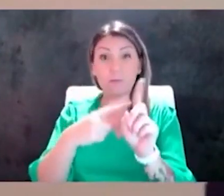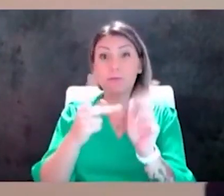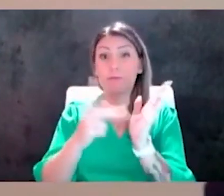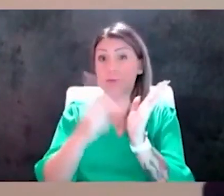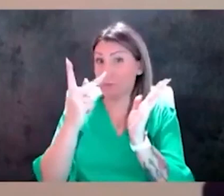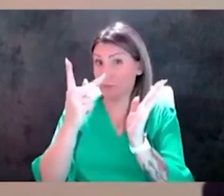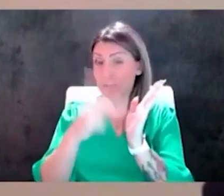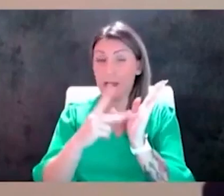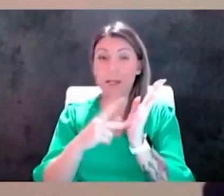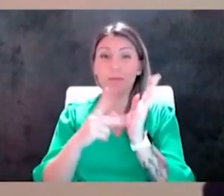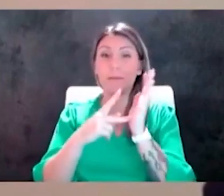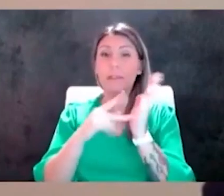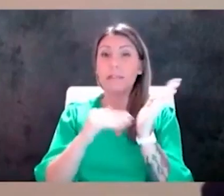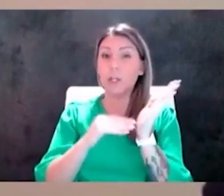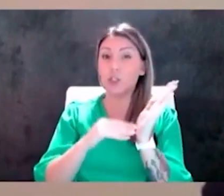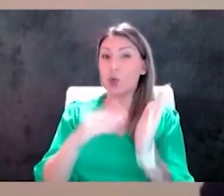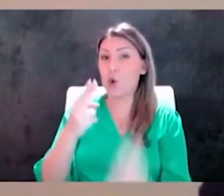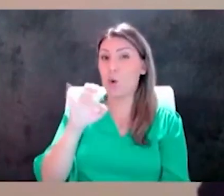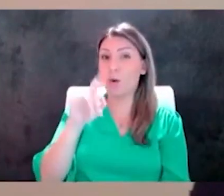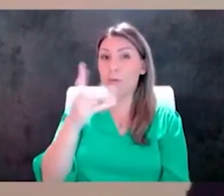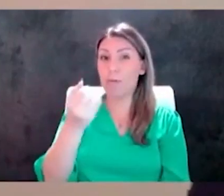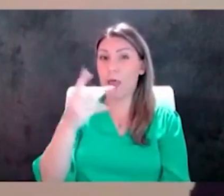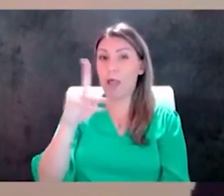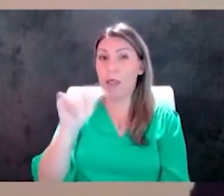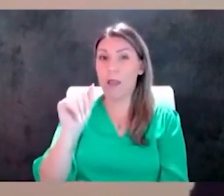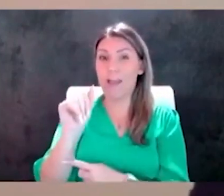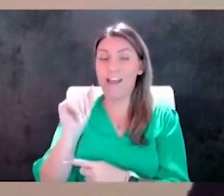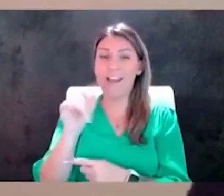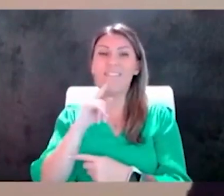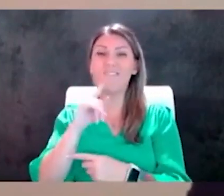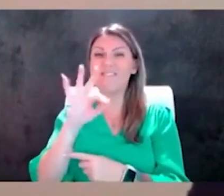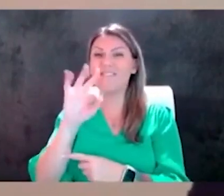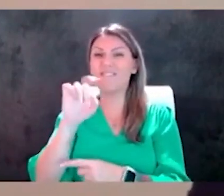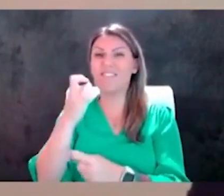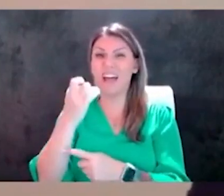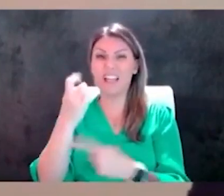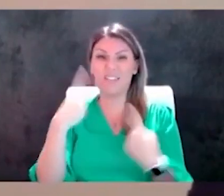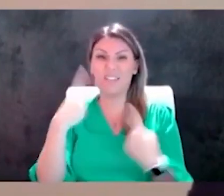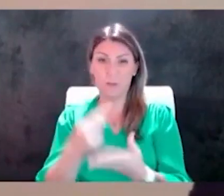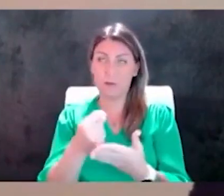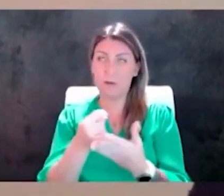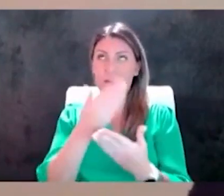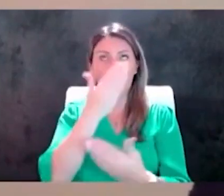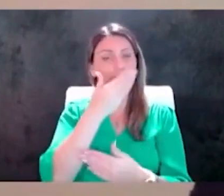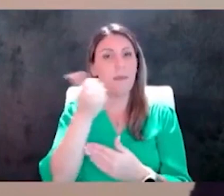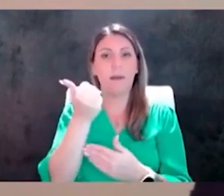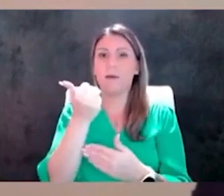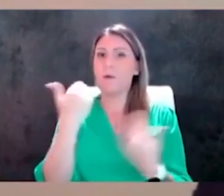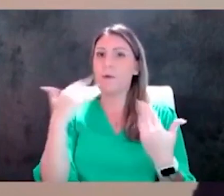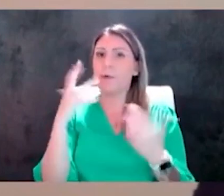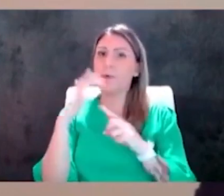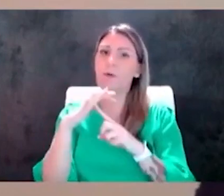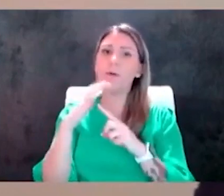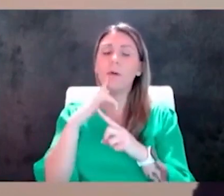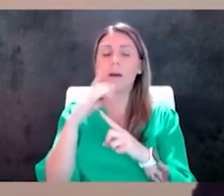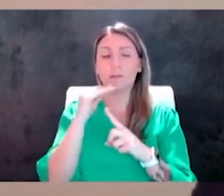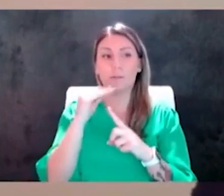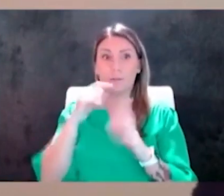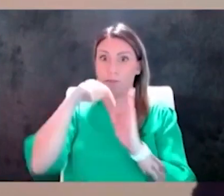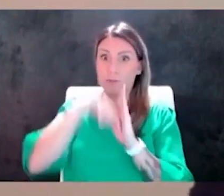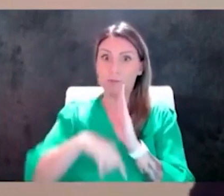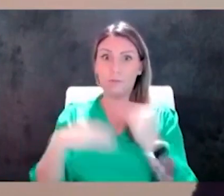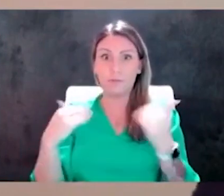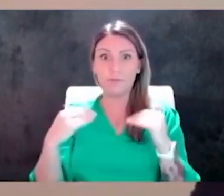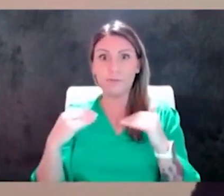Select Physical Therapy was the absolute best, and it was intensive. And the first several